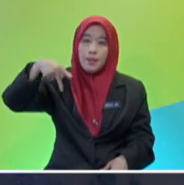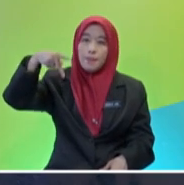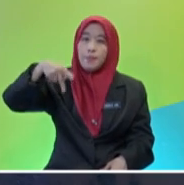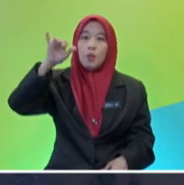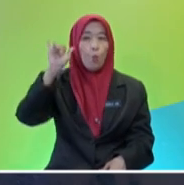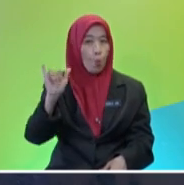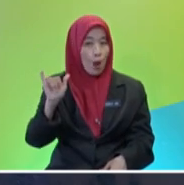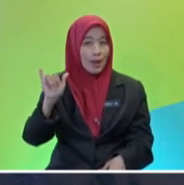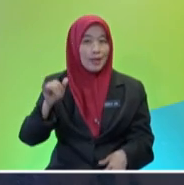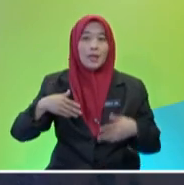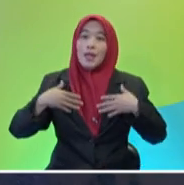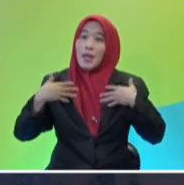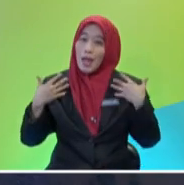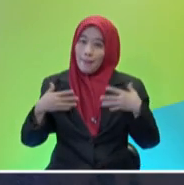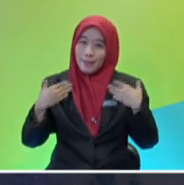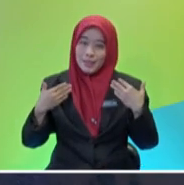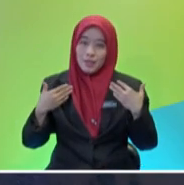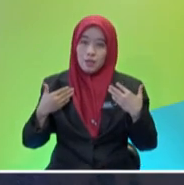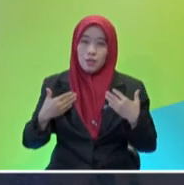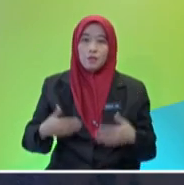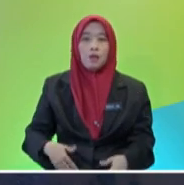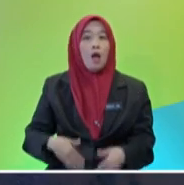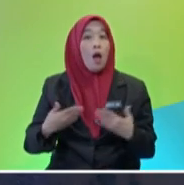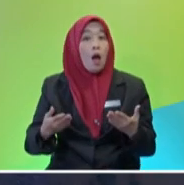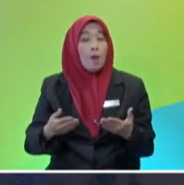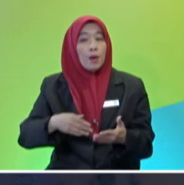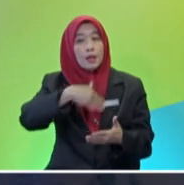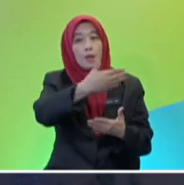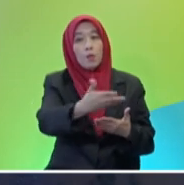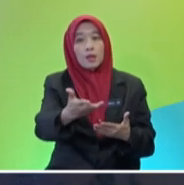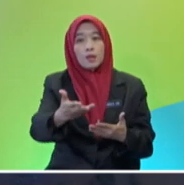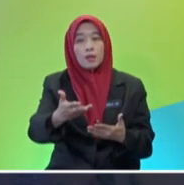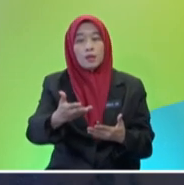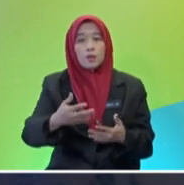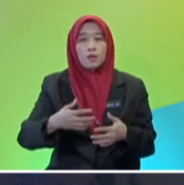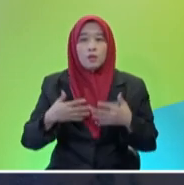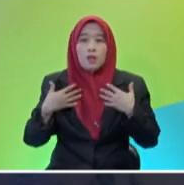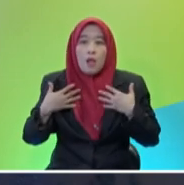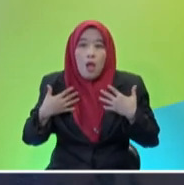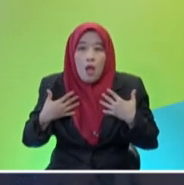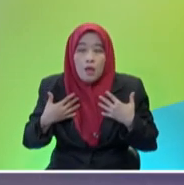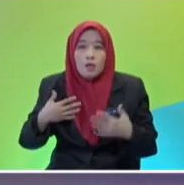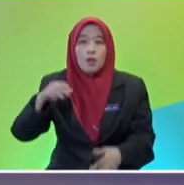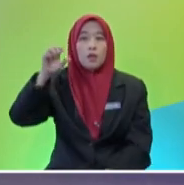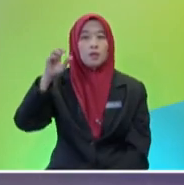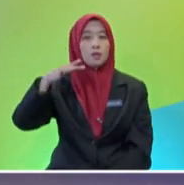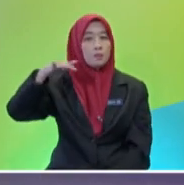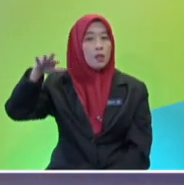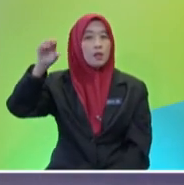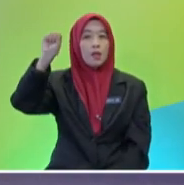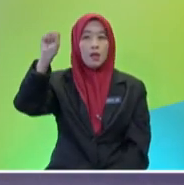H-A-P-P-Y. Very good, Shafika. Okay, how about the next one, scared? How do you spell scared? How she says scared